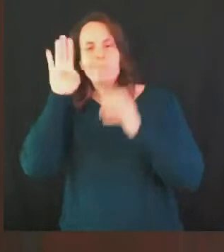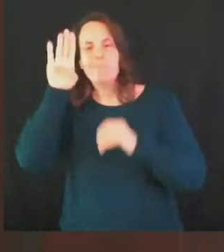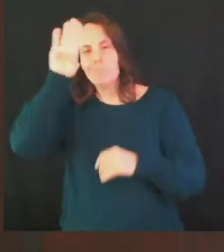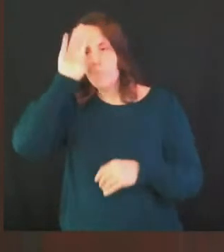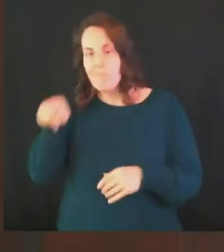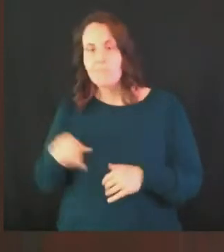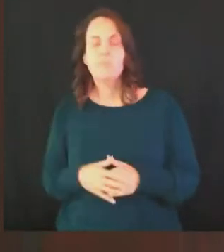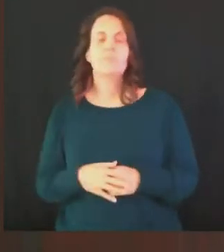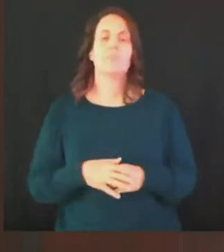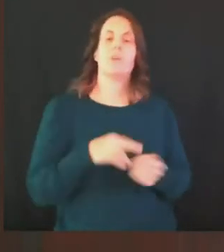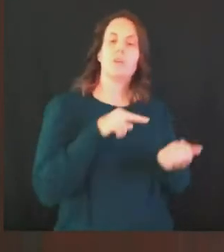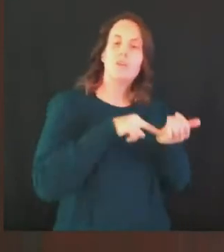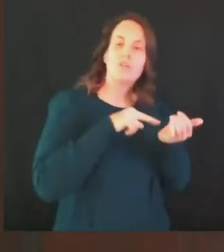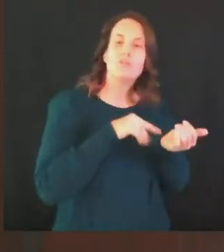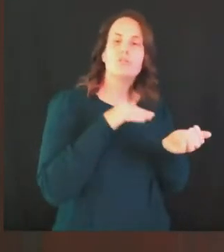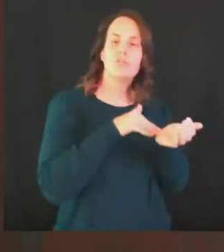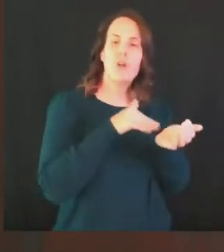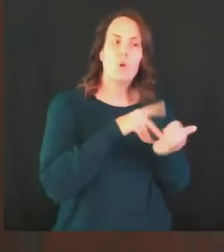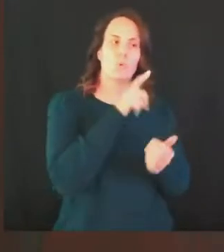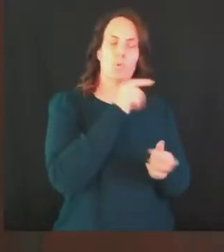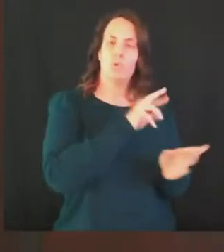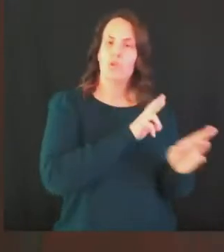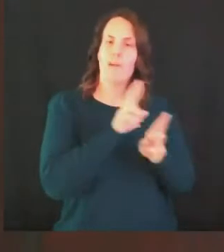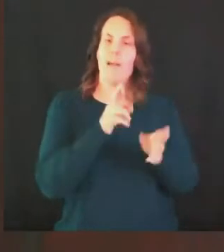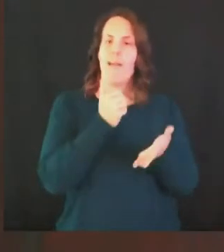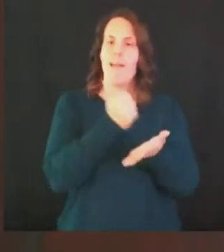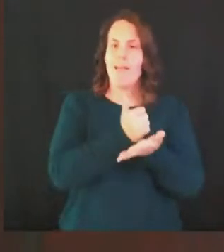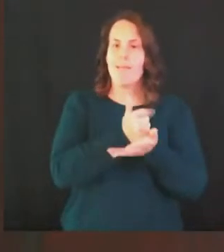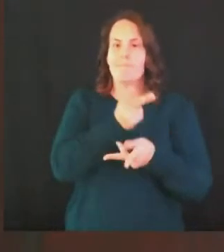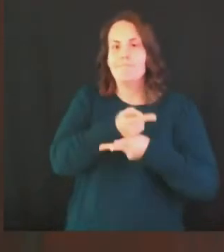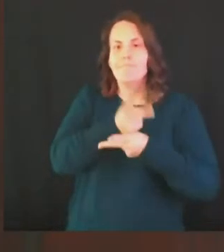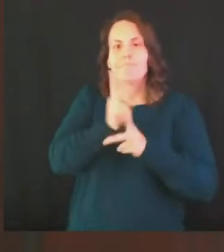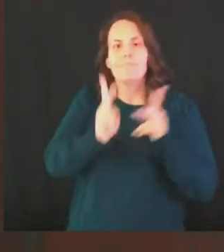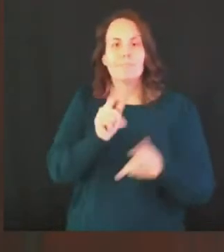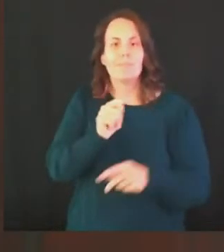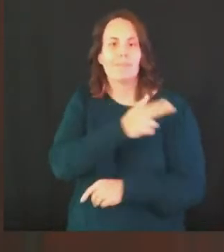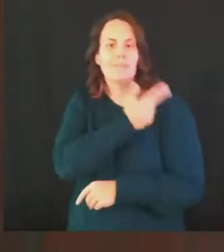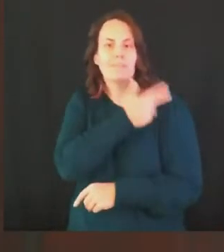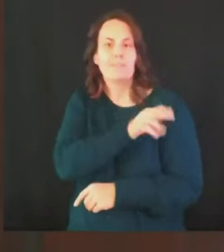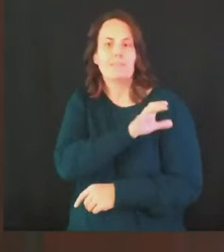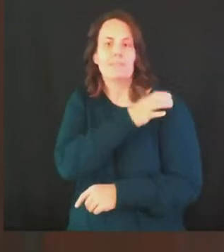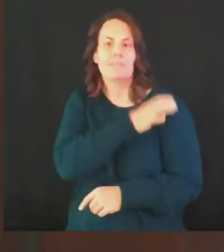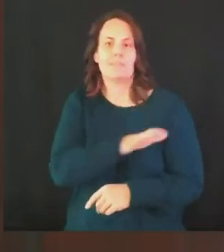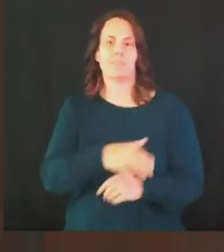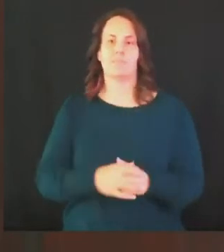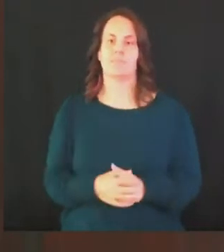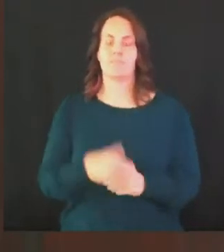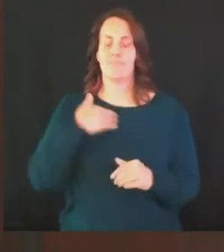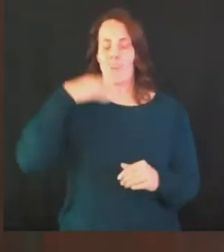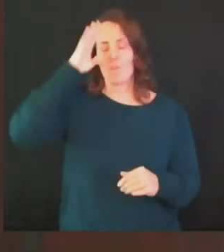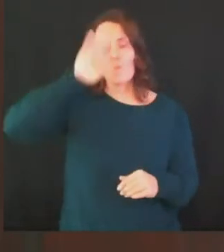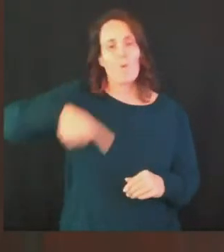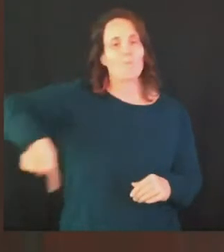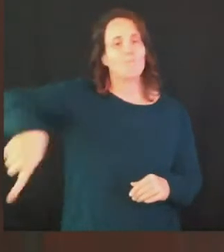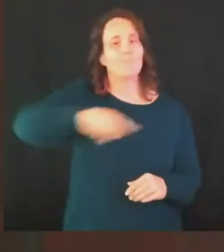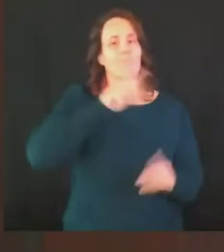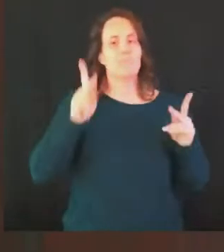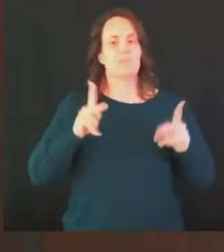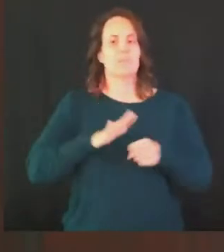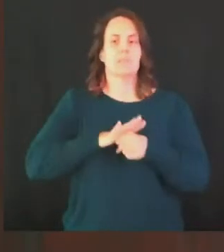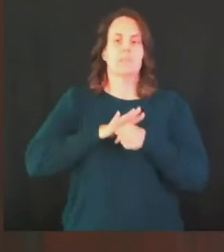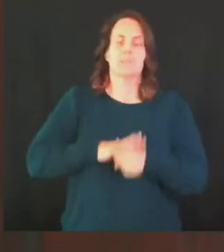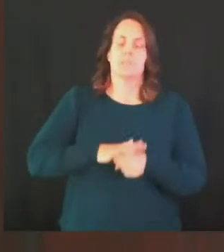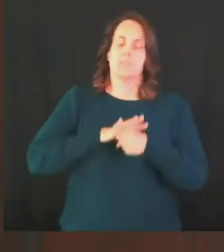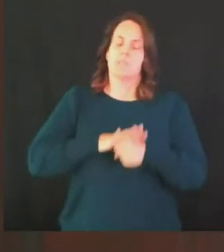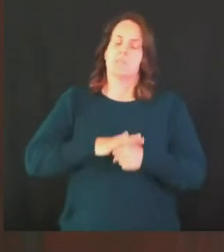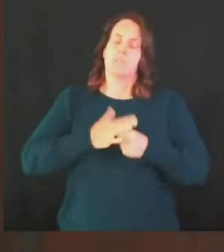easy. I know it's stressful, and you all are working long, emotionally exhausting hours. But even in